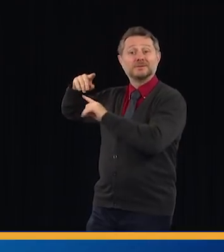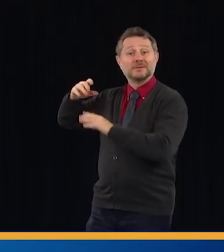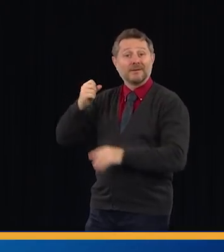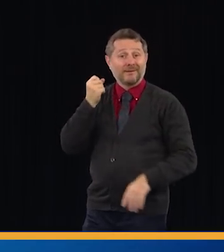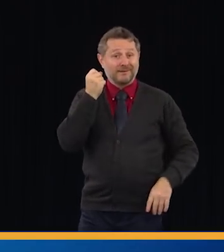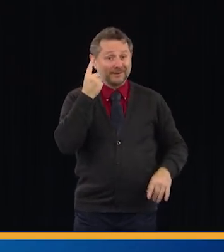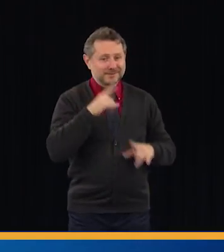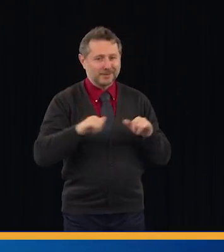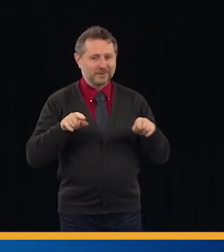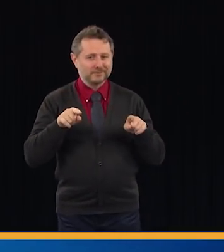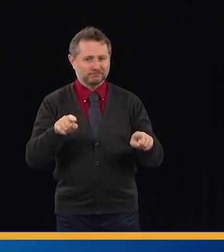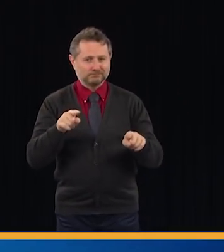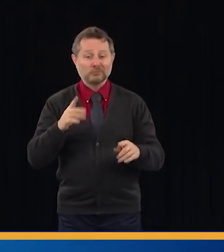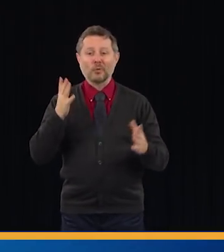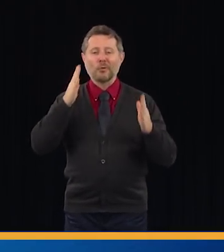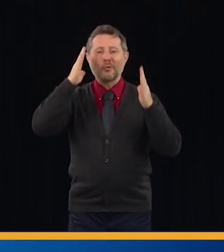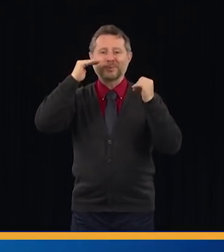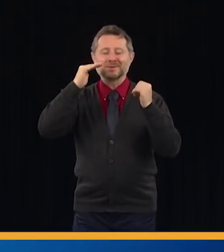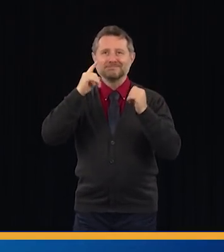hope in Passover.